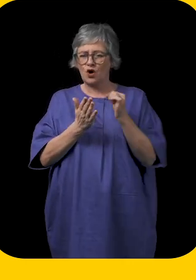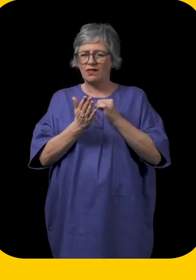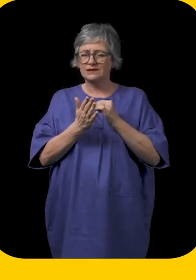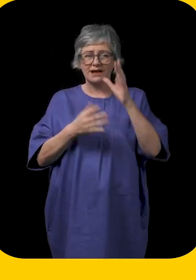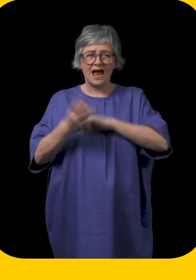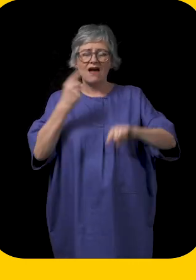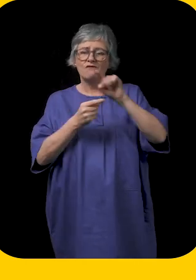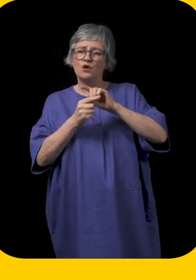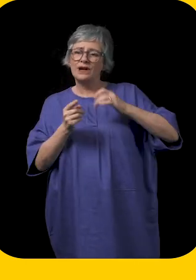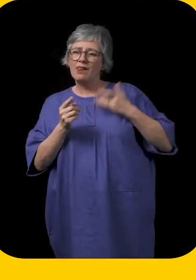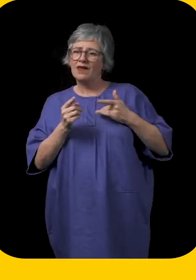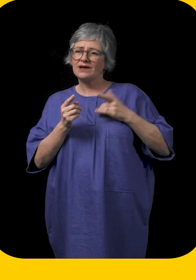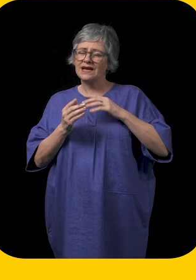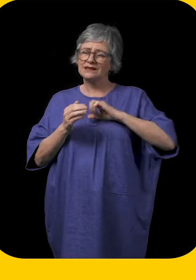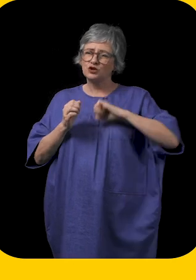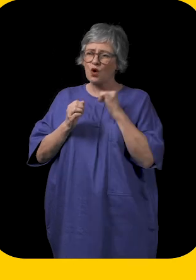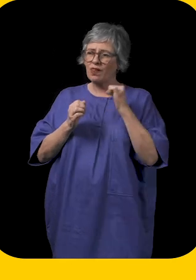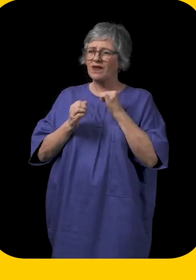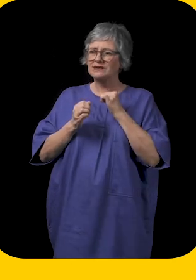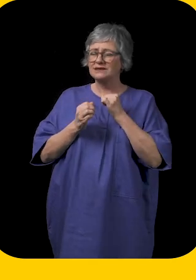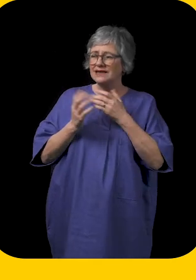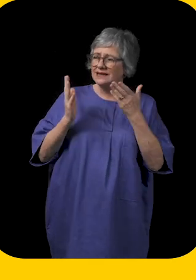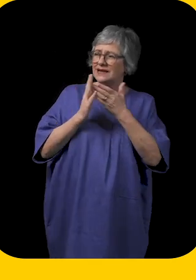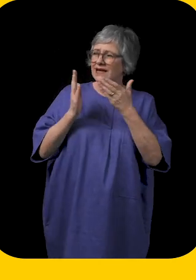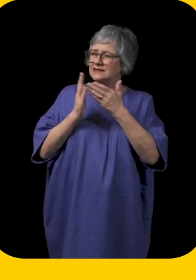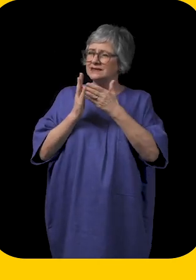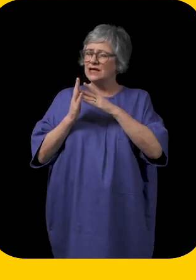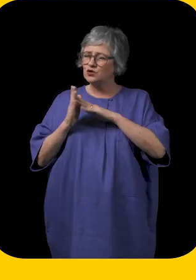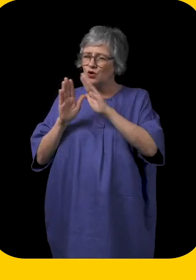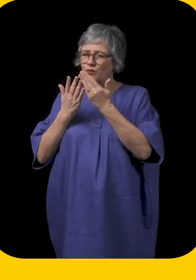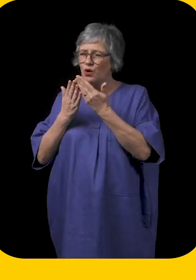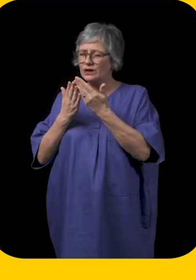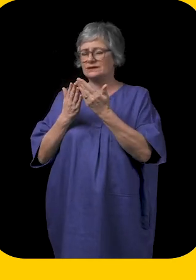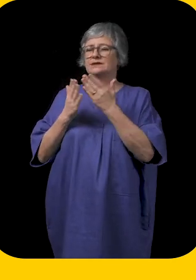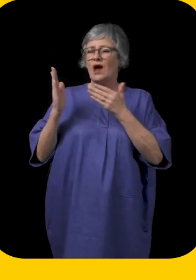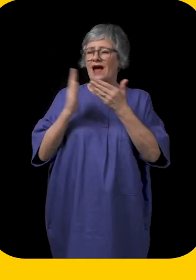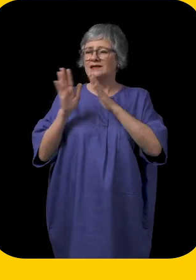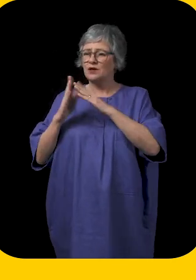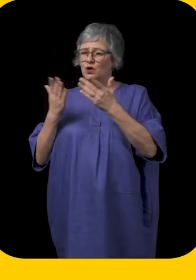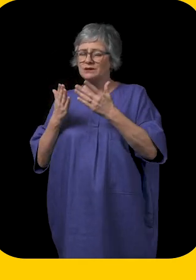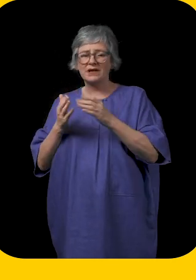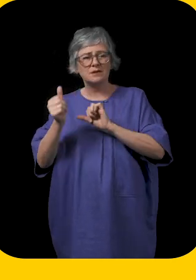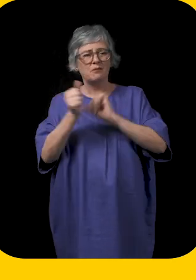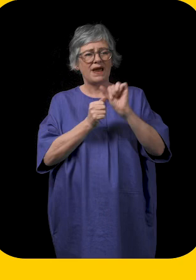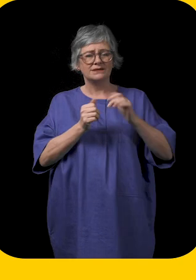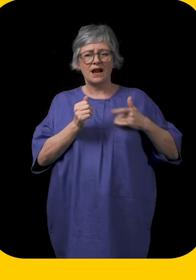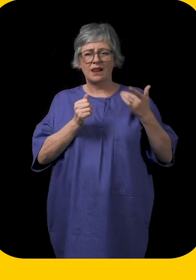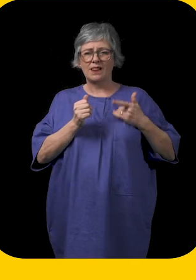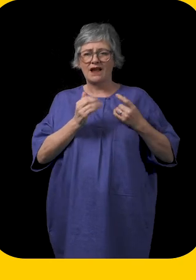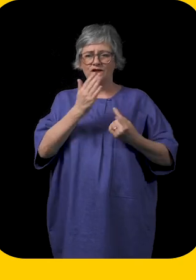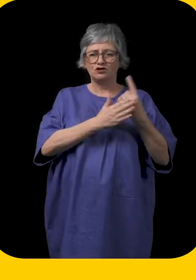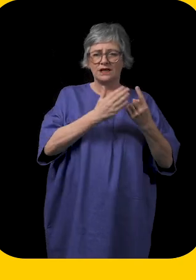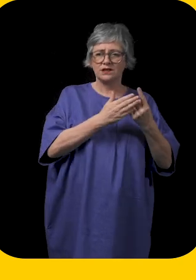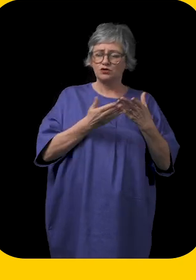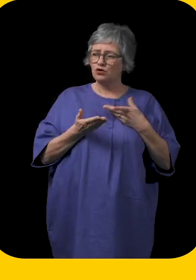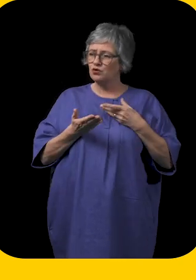and Interfaith Scotland. Scottish Book Trust wants everyone living in Scotland to have equal access to books, because better access to books